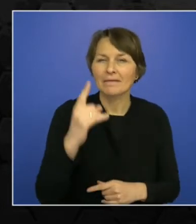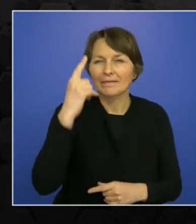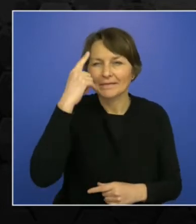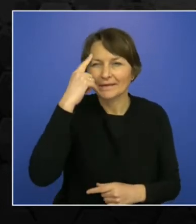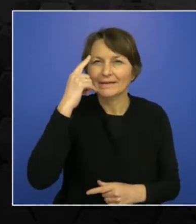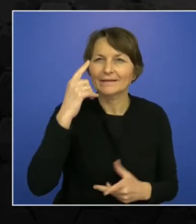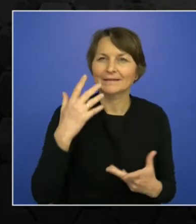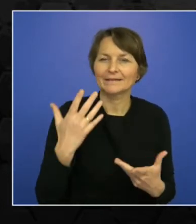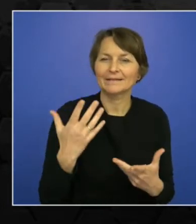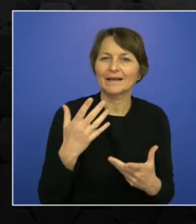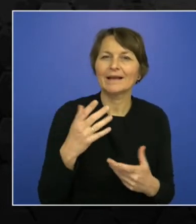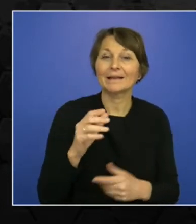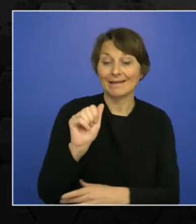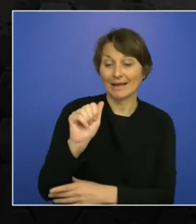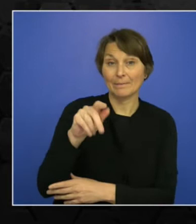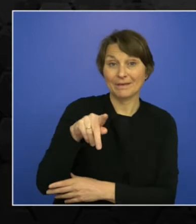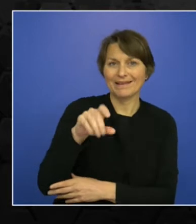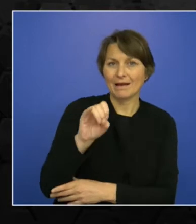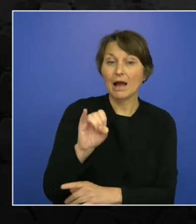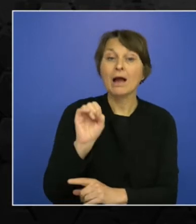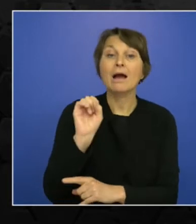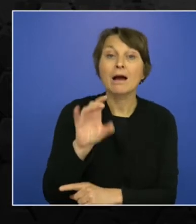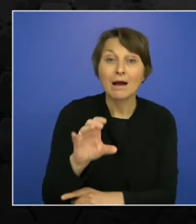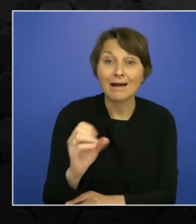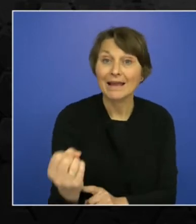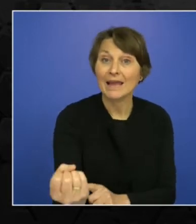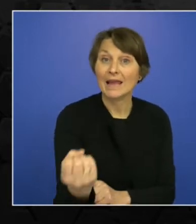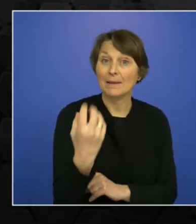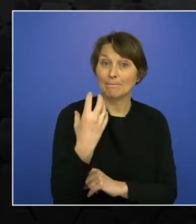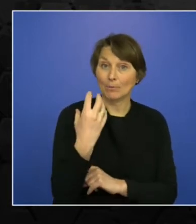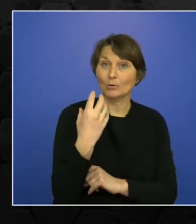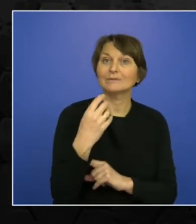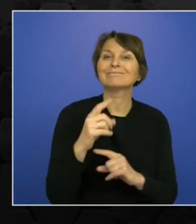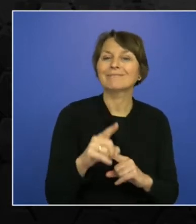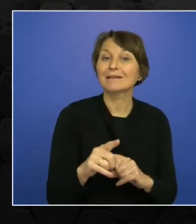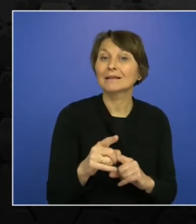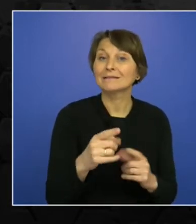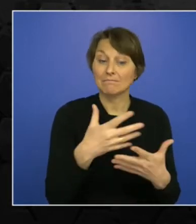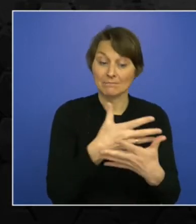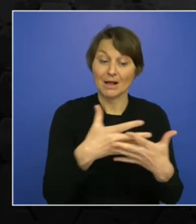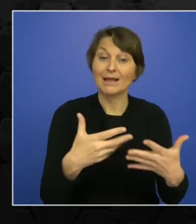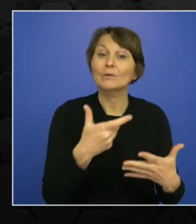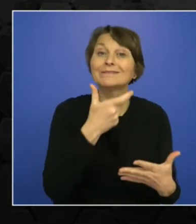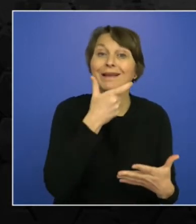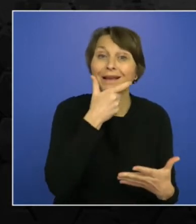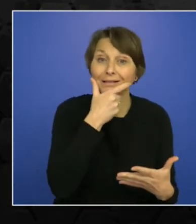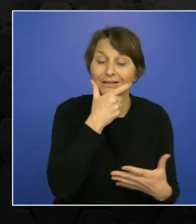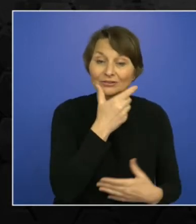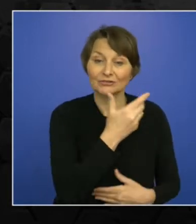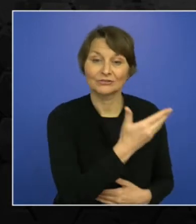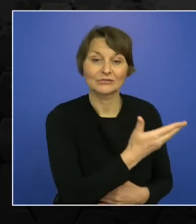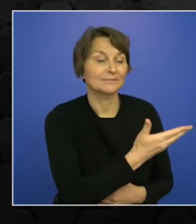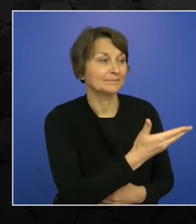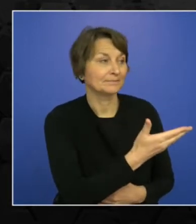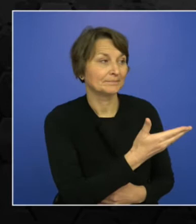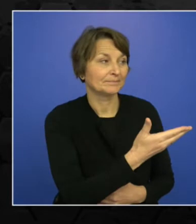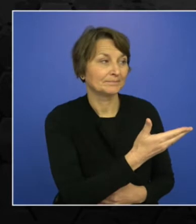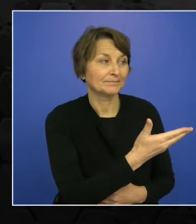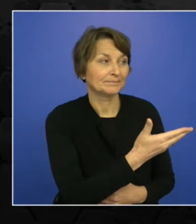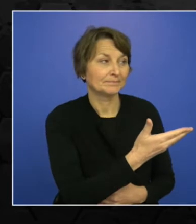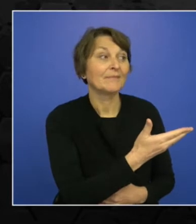the API about what's gonna be input. And then we use language English. And then we are just passing to the API the